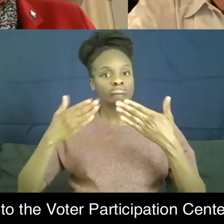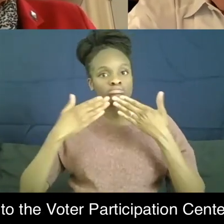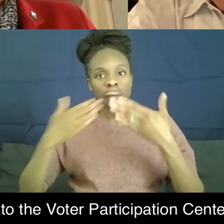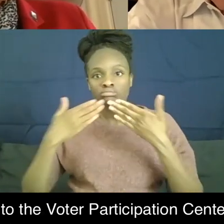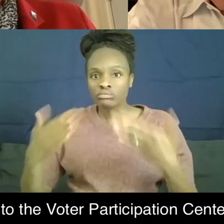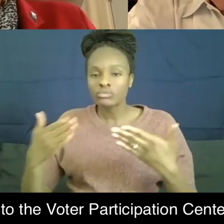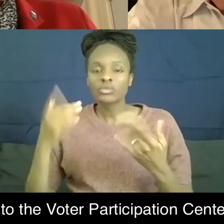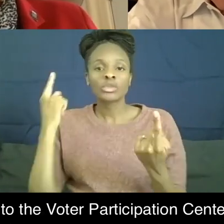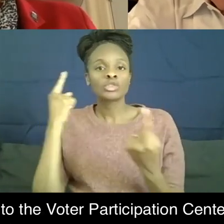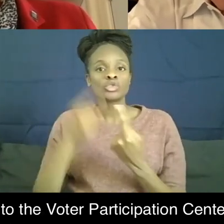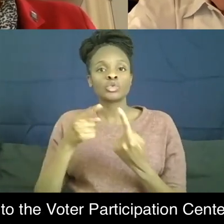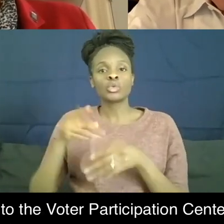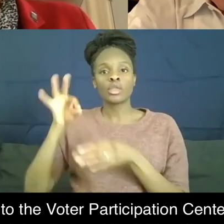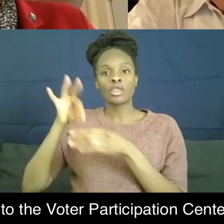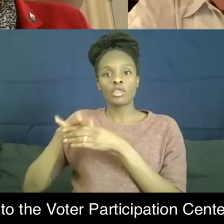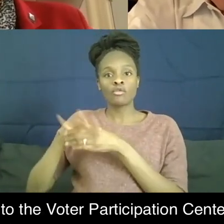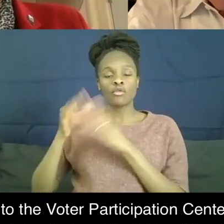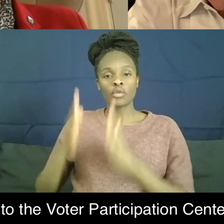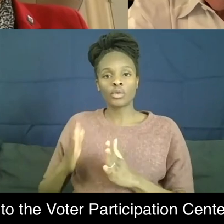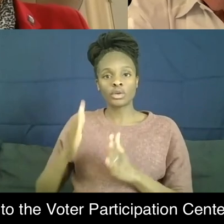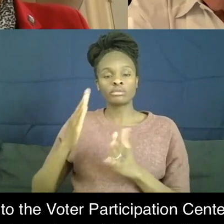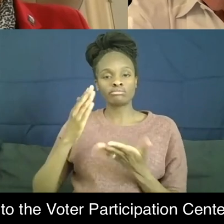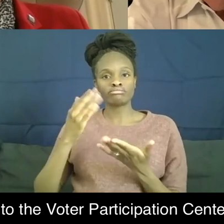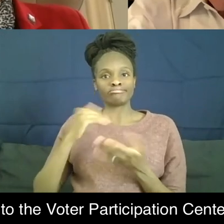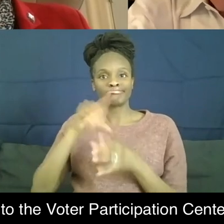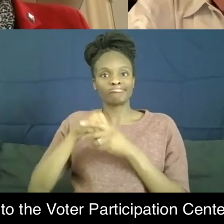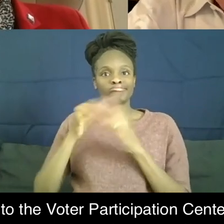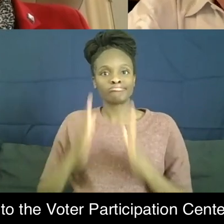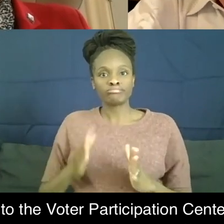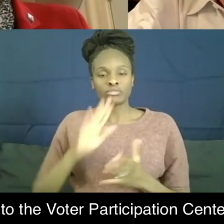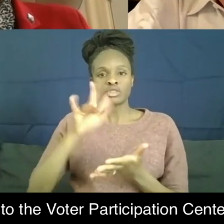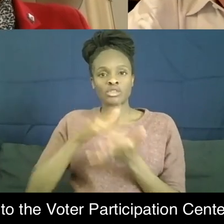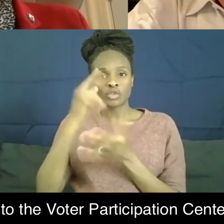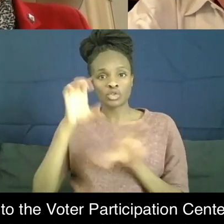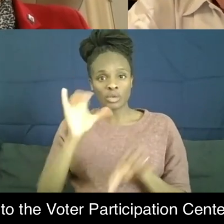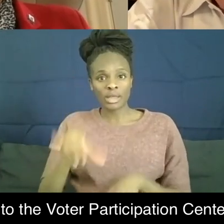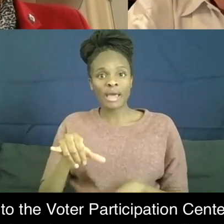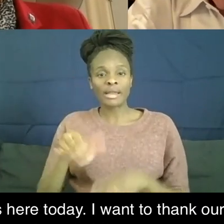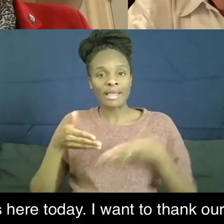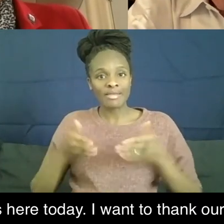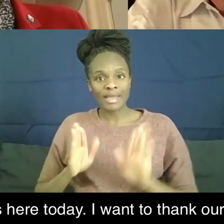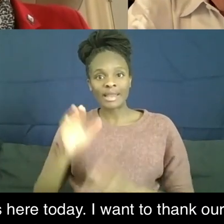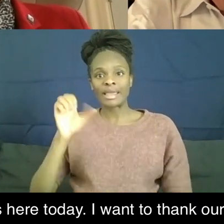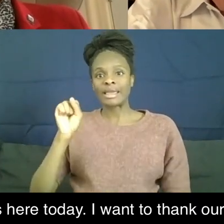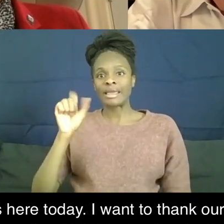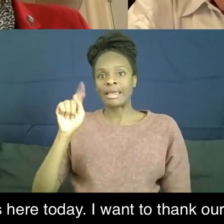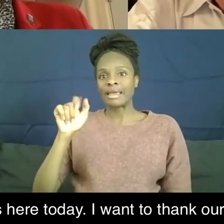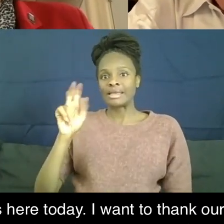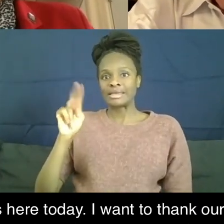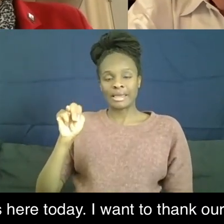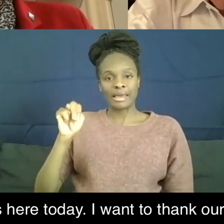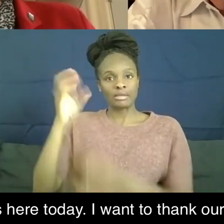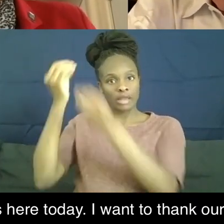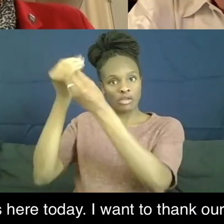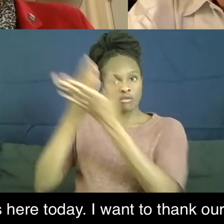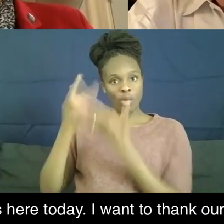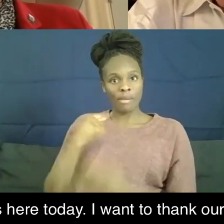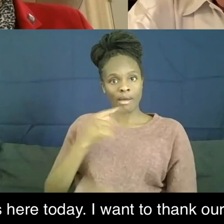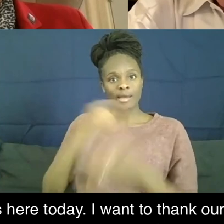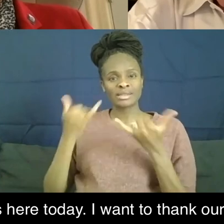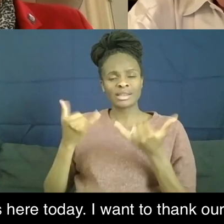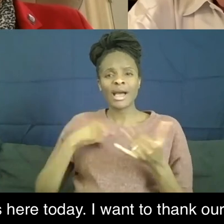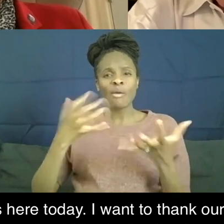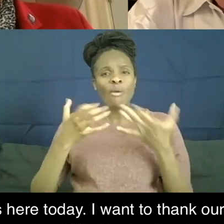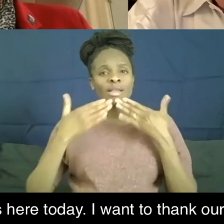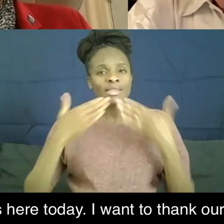the, um, voter participation center for doing that and for letting, uh, Stan brief us here today. I want to thank, our